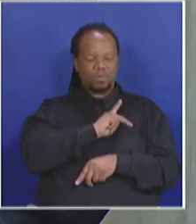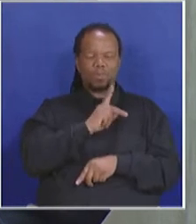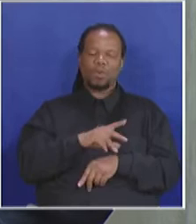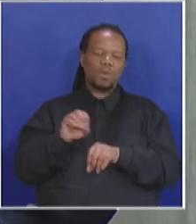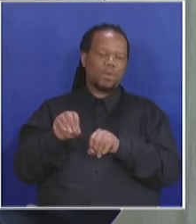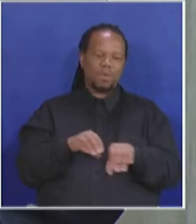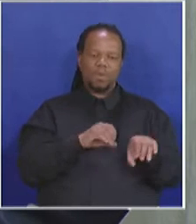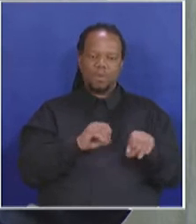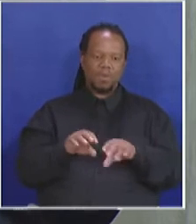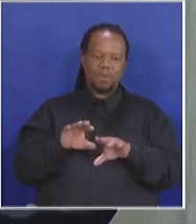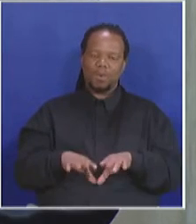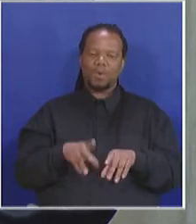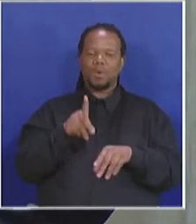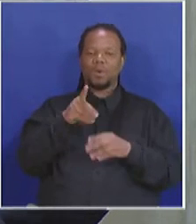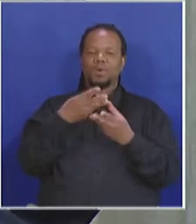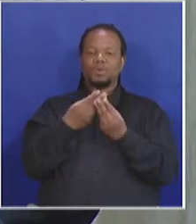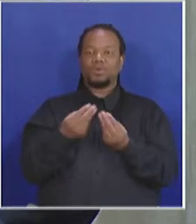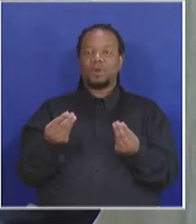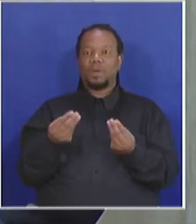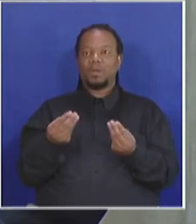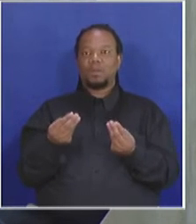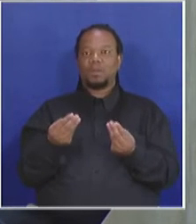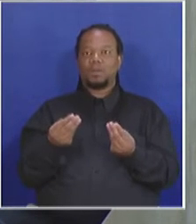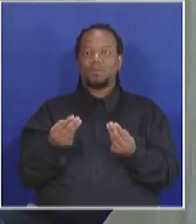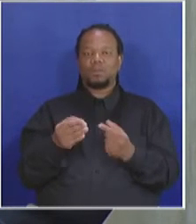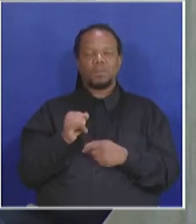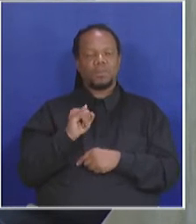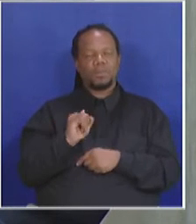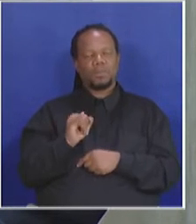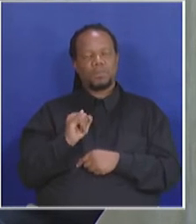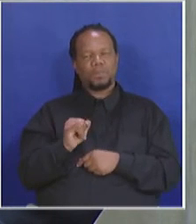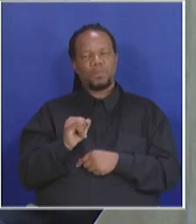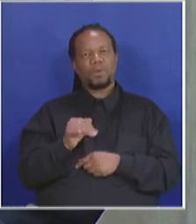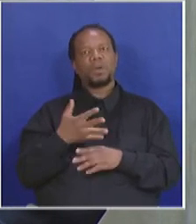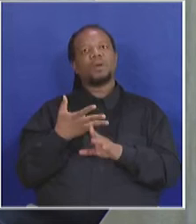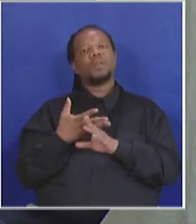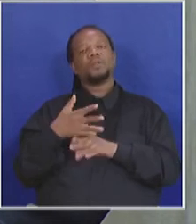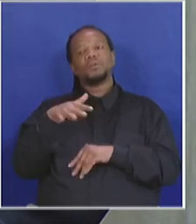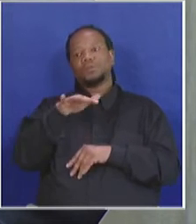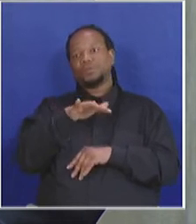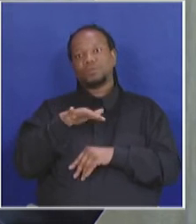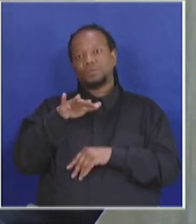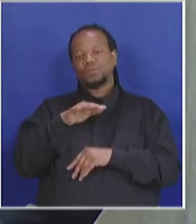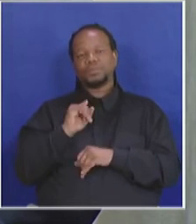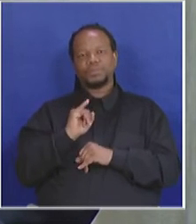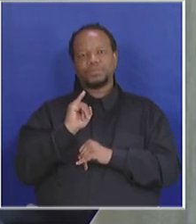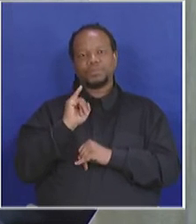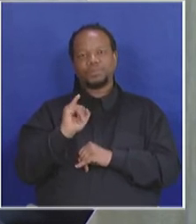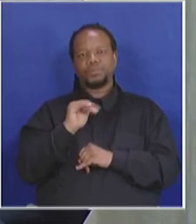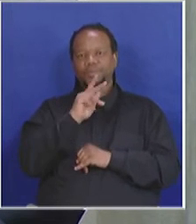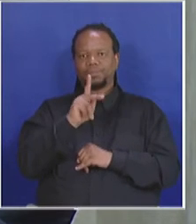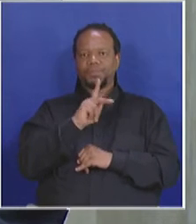continuously from the drought that is hitting the province all over. The situation has become even worse than when we last met. The situation